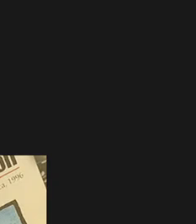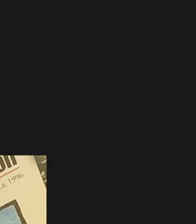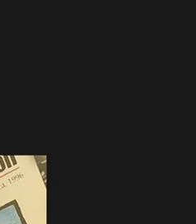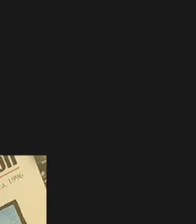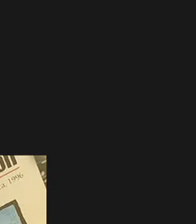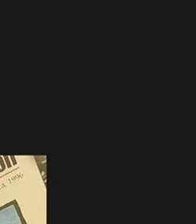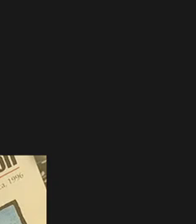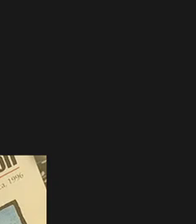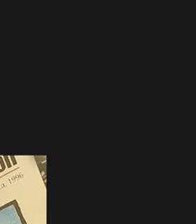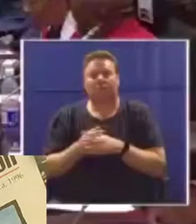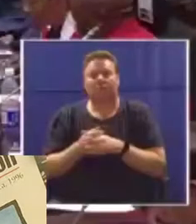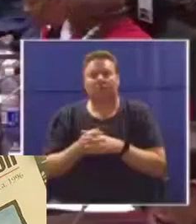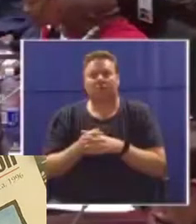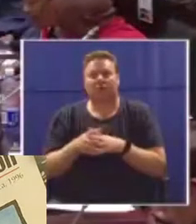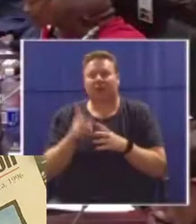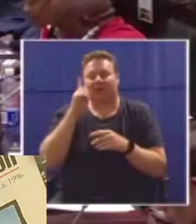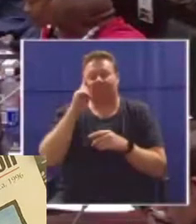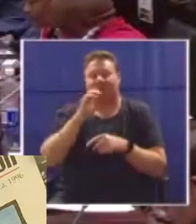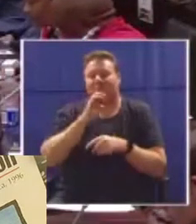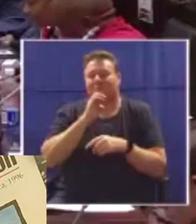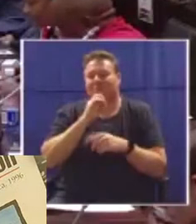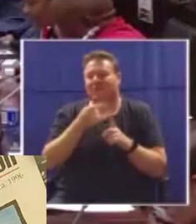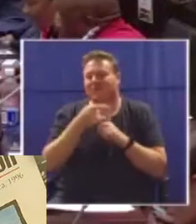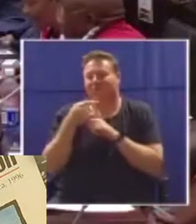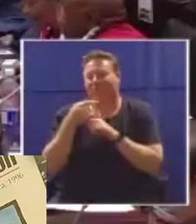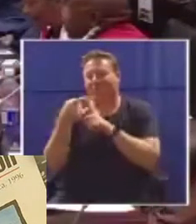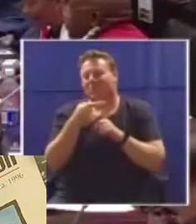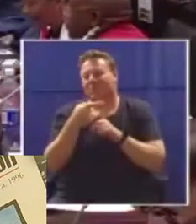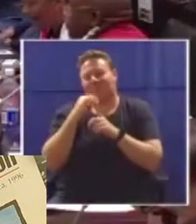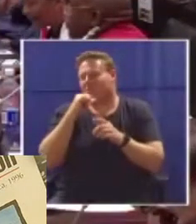Chair. I think the member mean on the virtual platform.